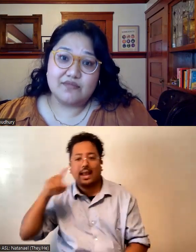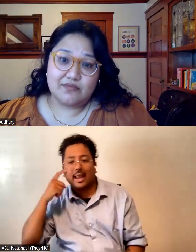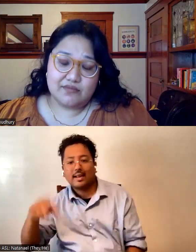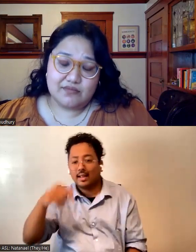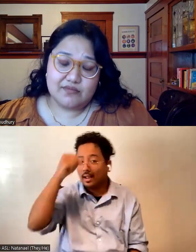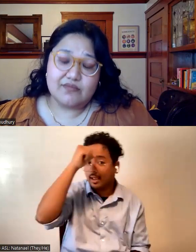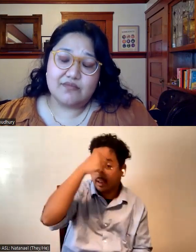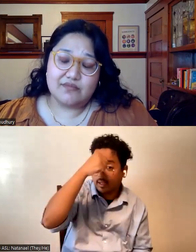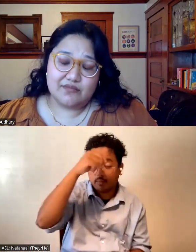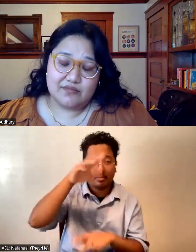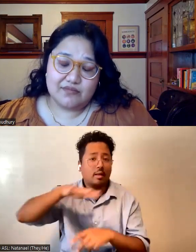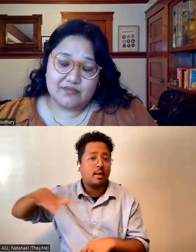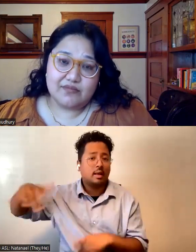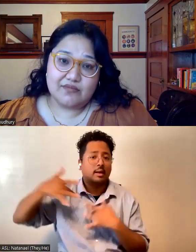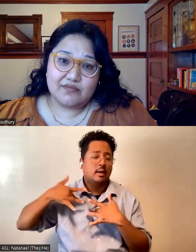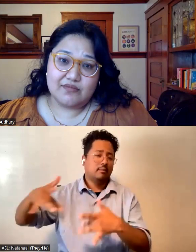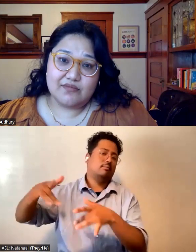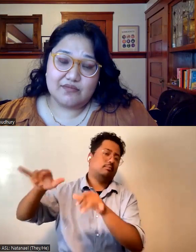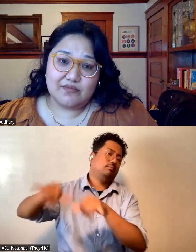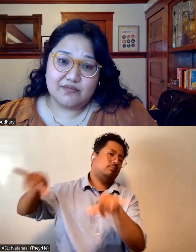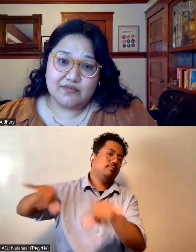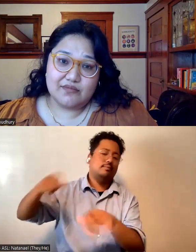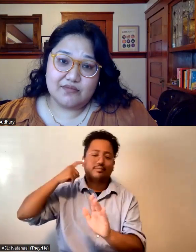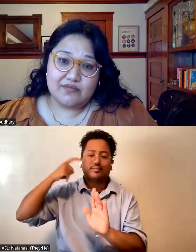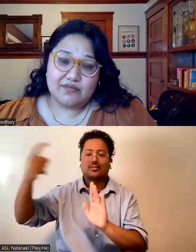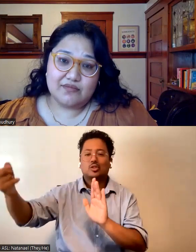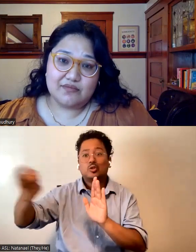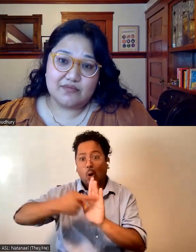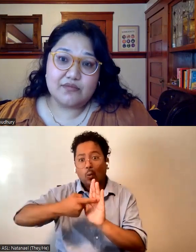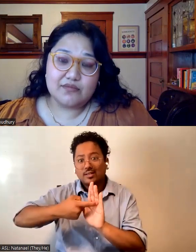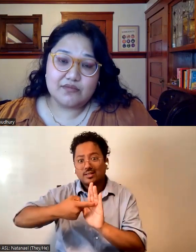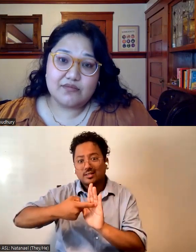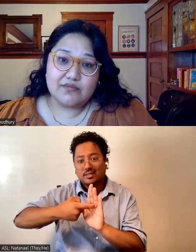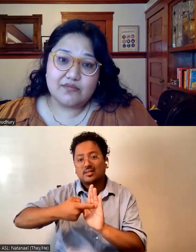India, especially right now in this moment where we are seeing